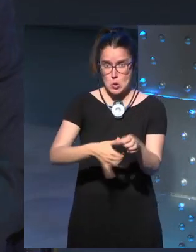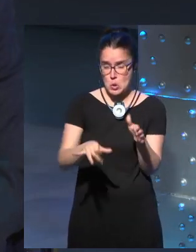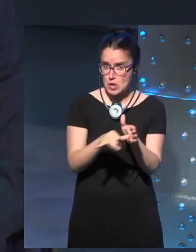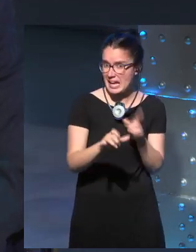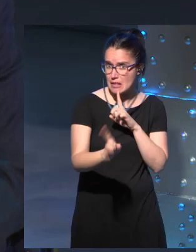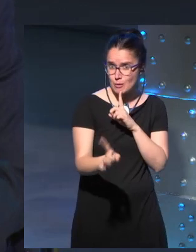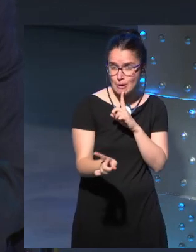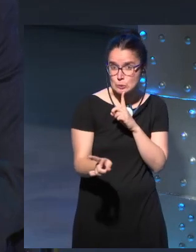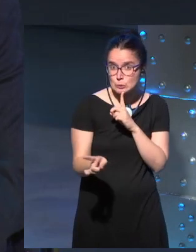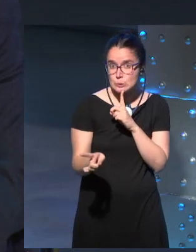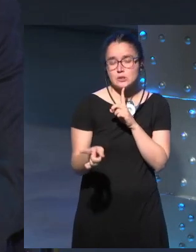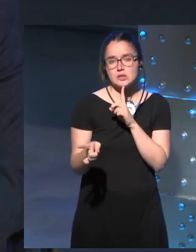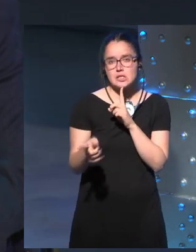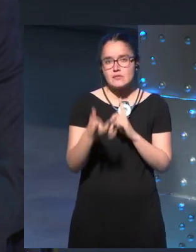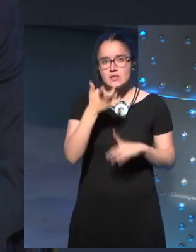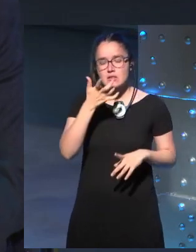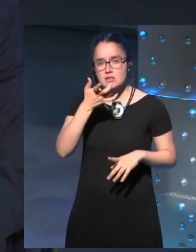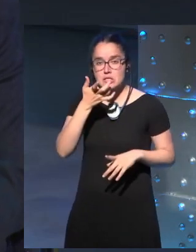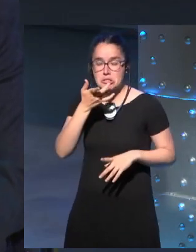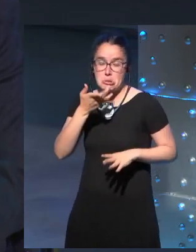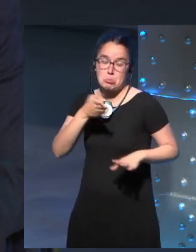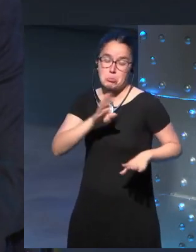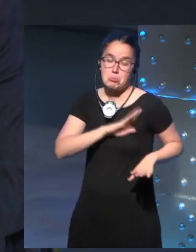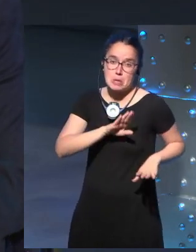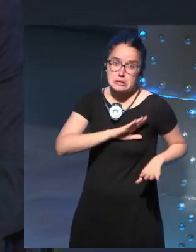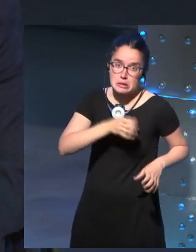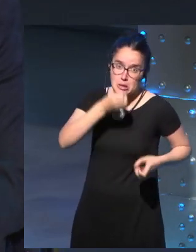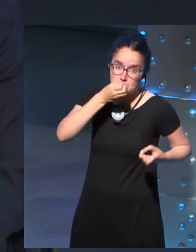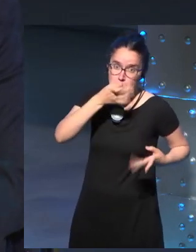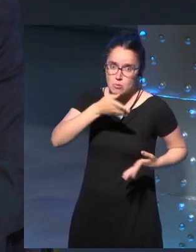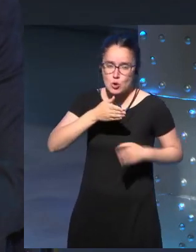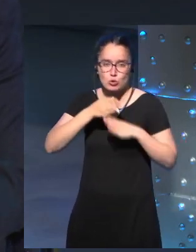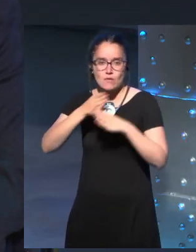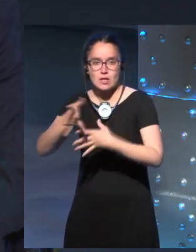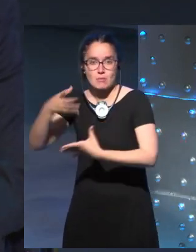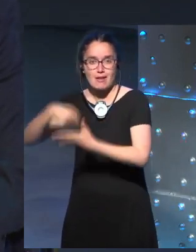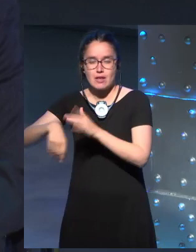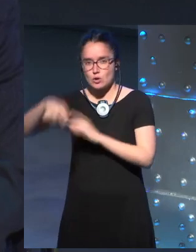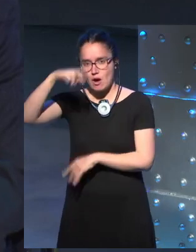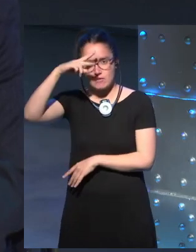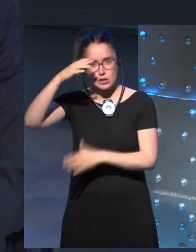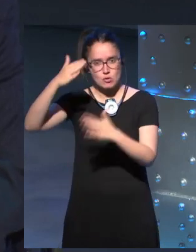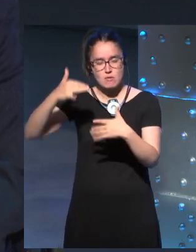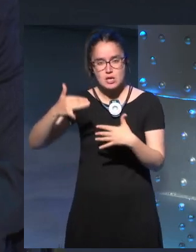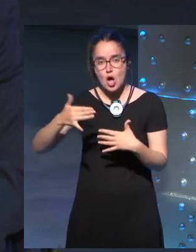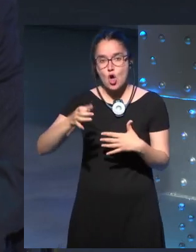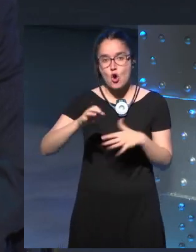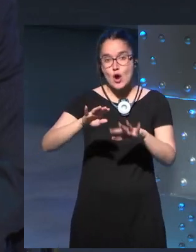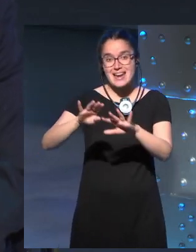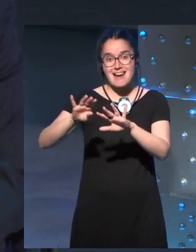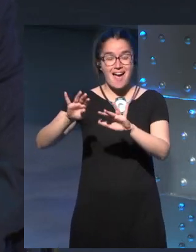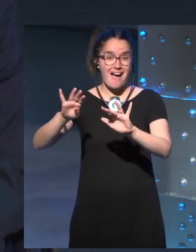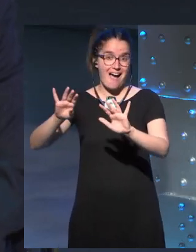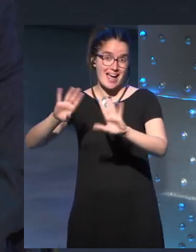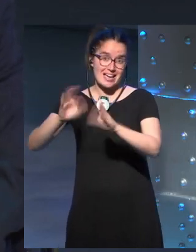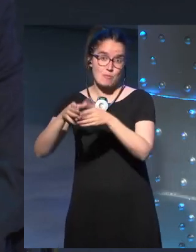picked from the different teams around Bilbao, and if they were relatively good, but not good enough to play in Athletic de Bilbao